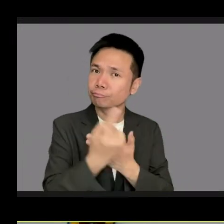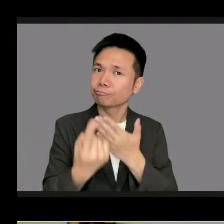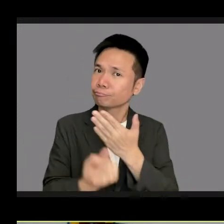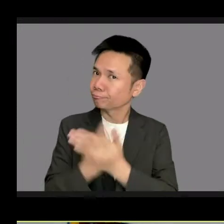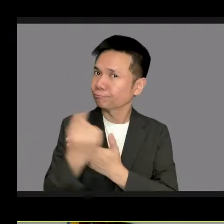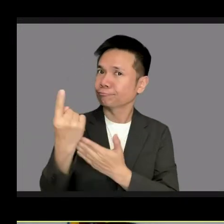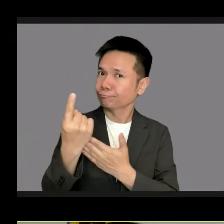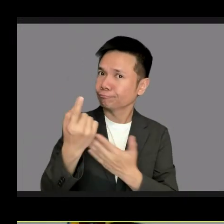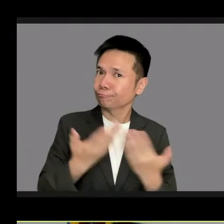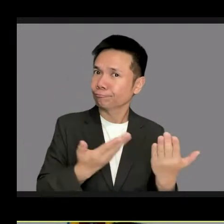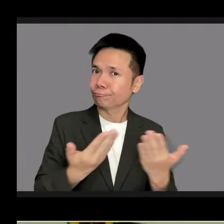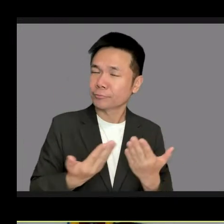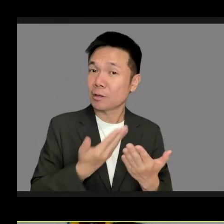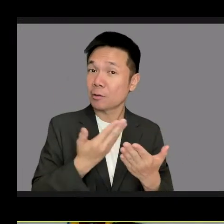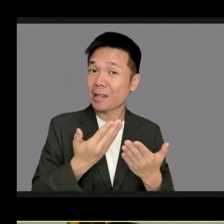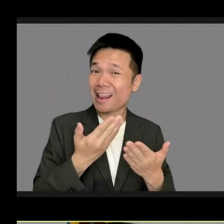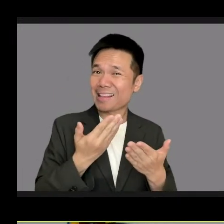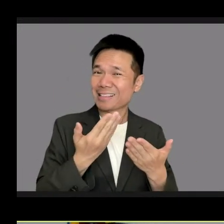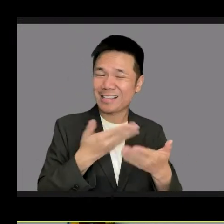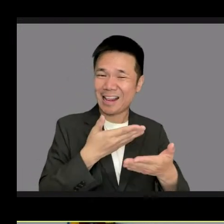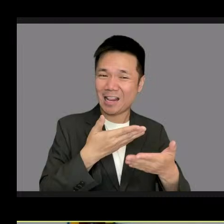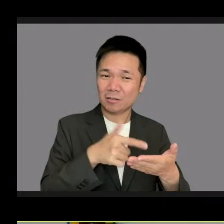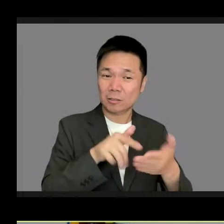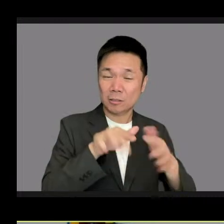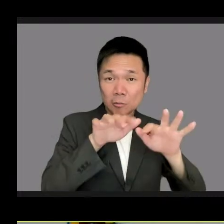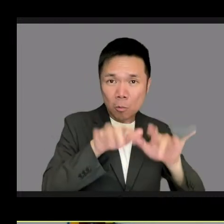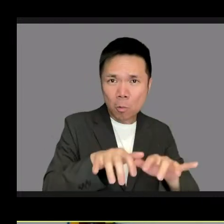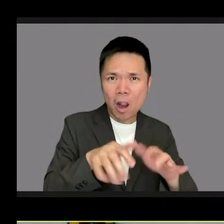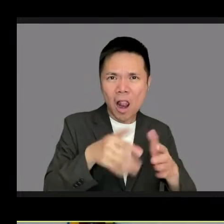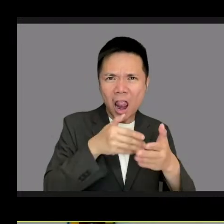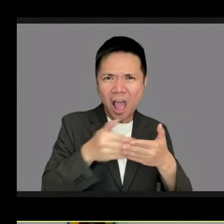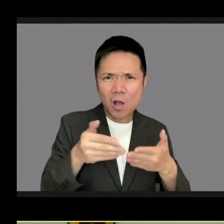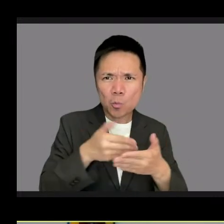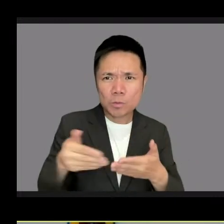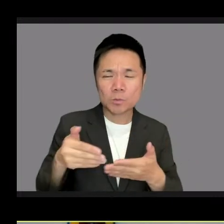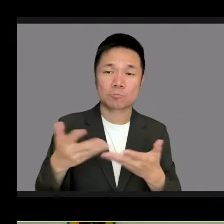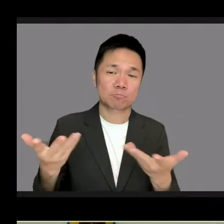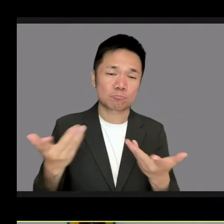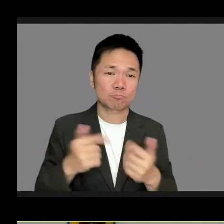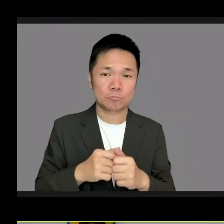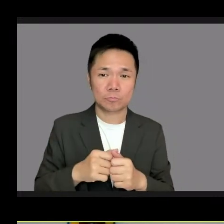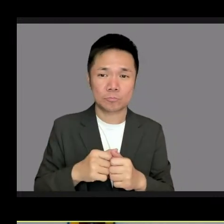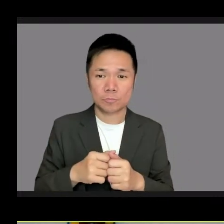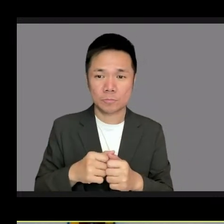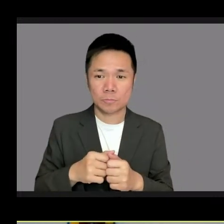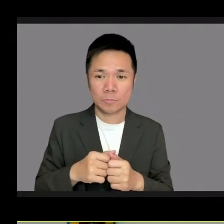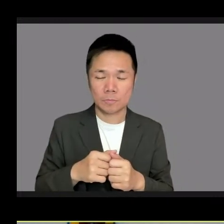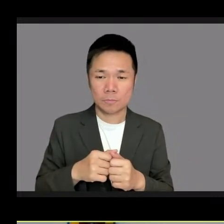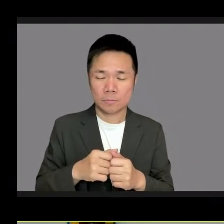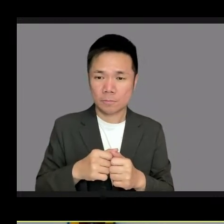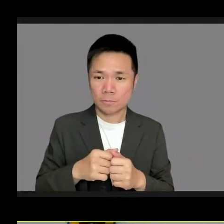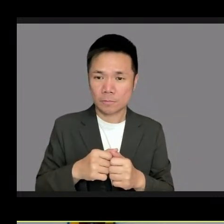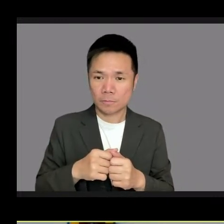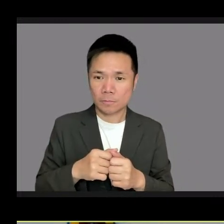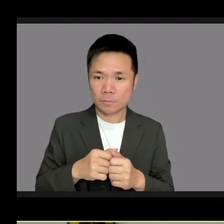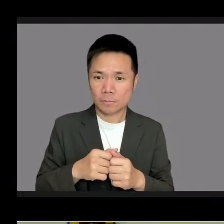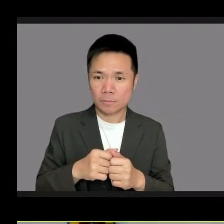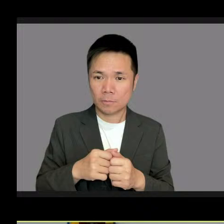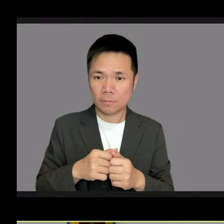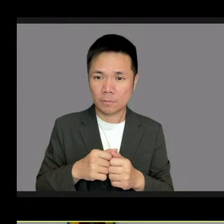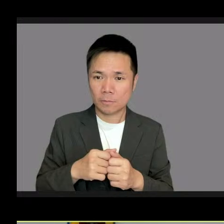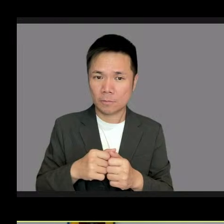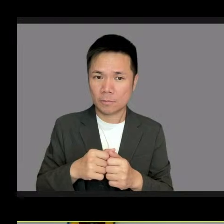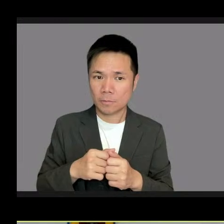and the different languages that we talk of today, the internationalized domain IDNs,